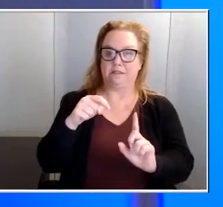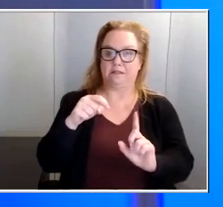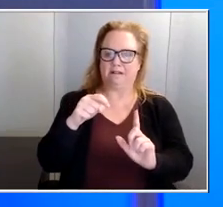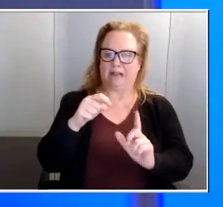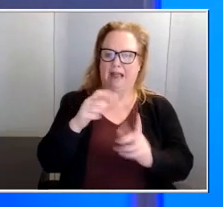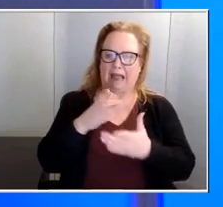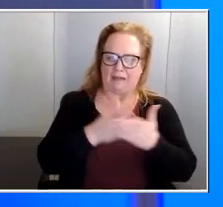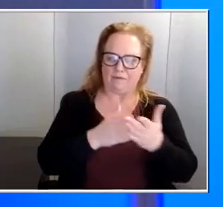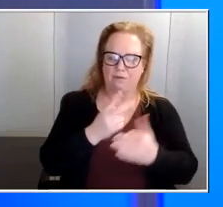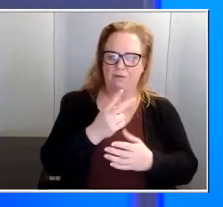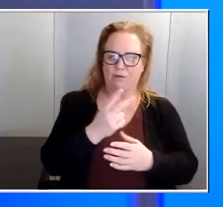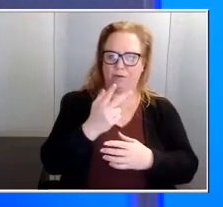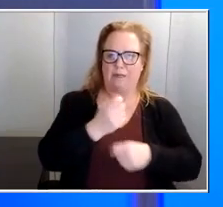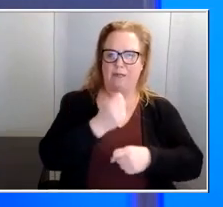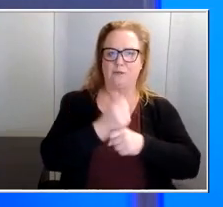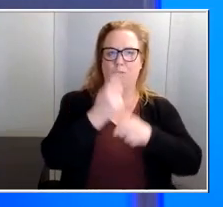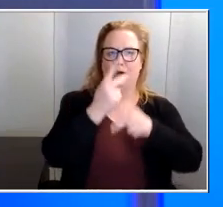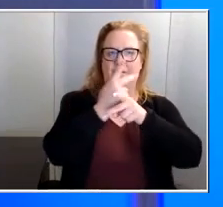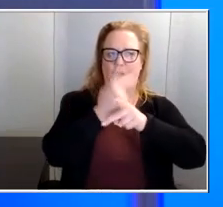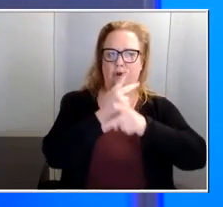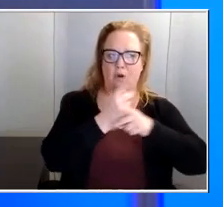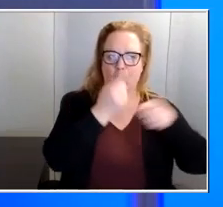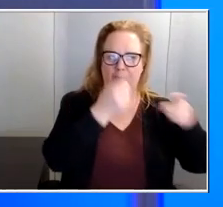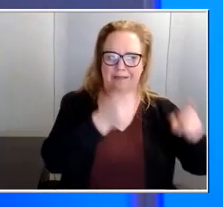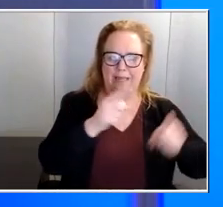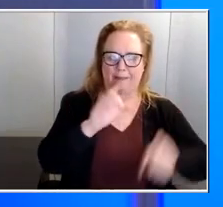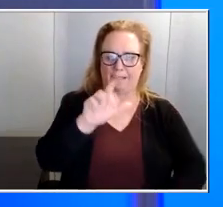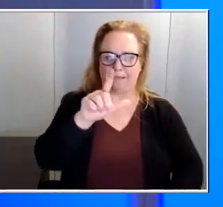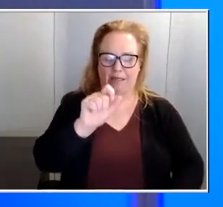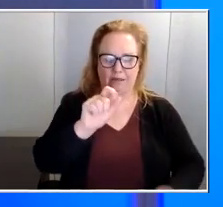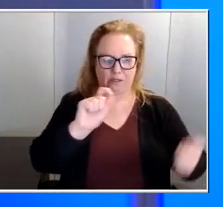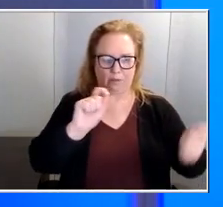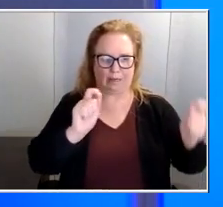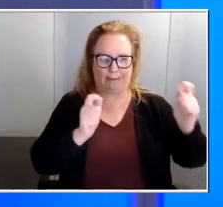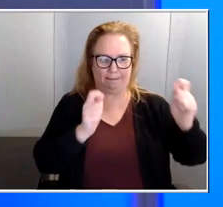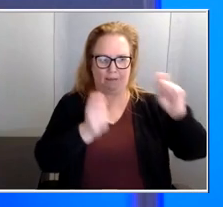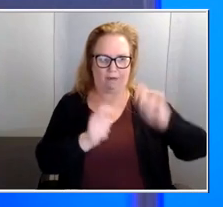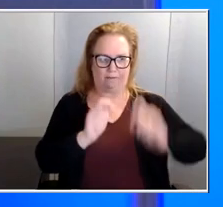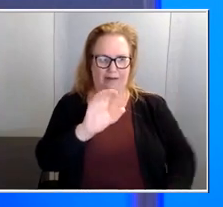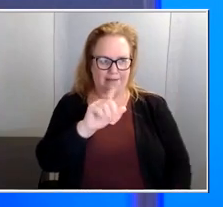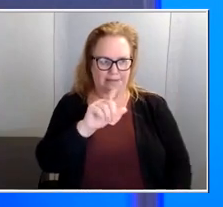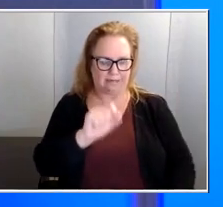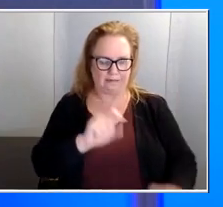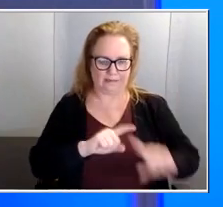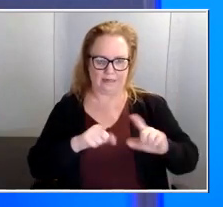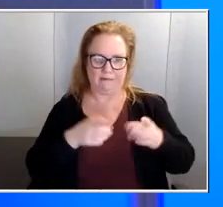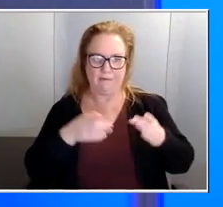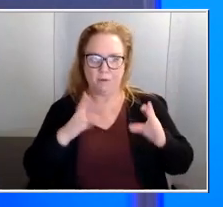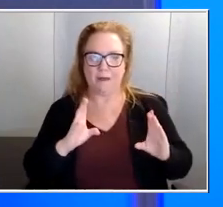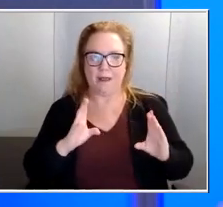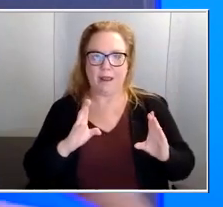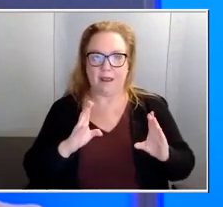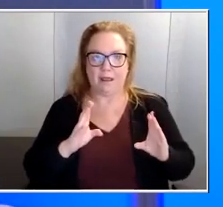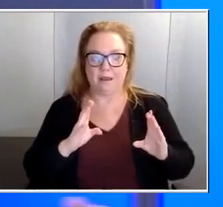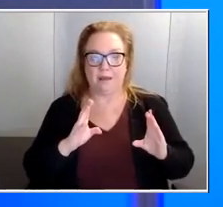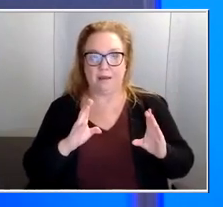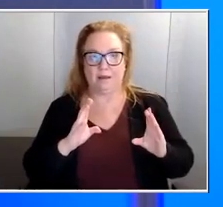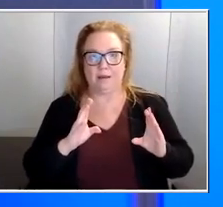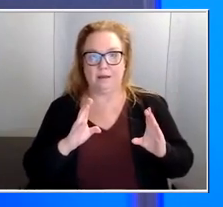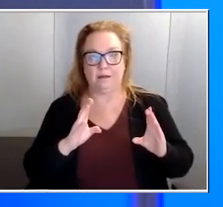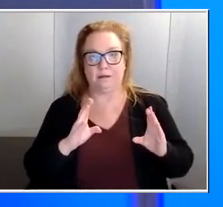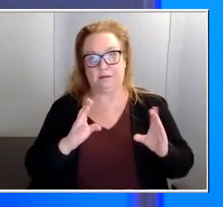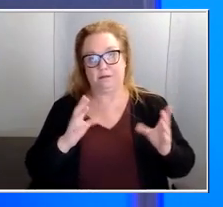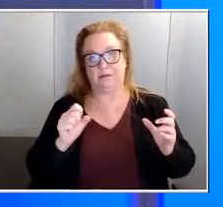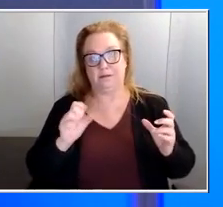years? That's being figured out. And as we figure that out, we modify those cells in a different way. So we are going to get to the point that we are